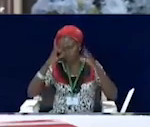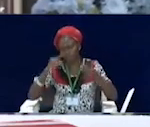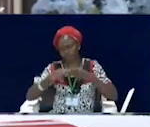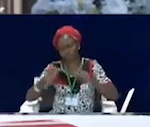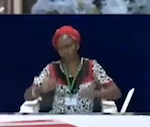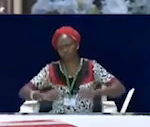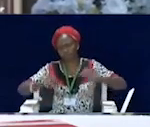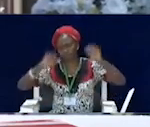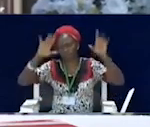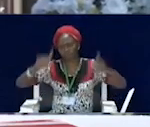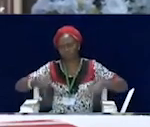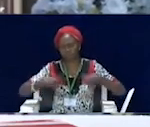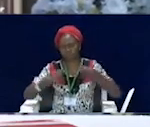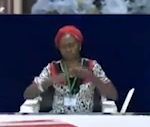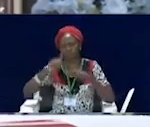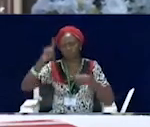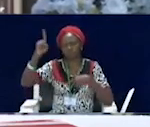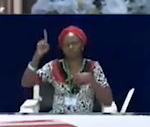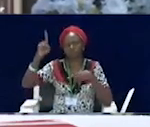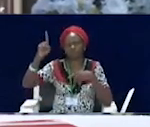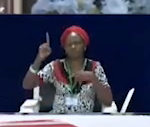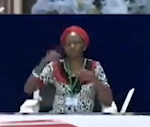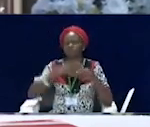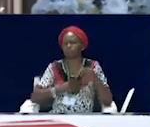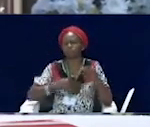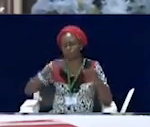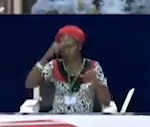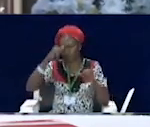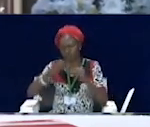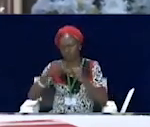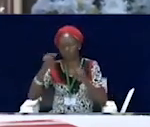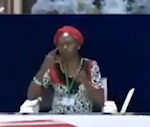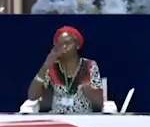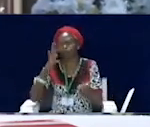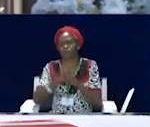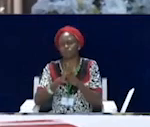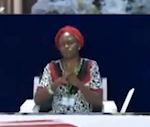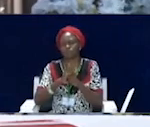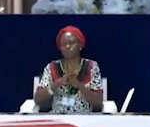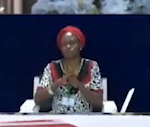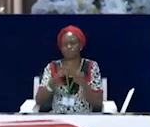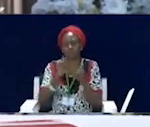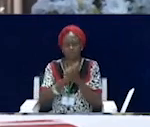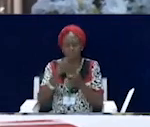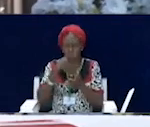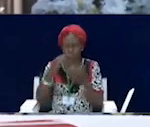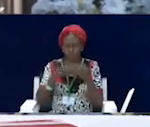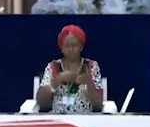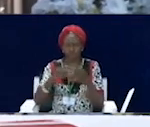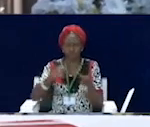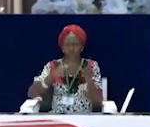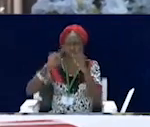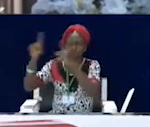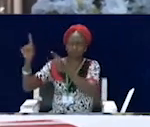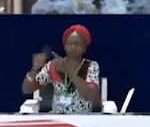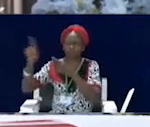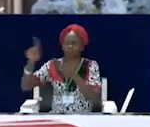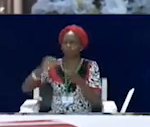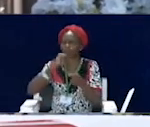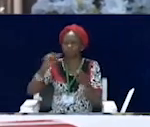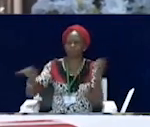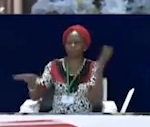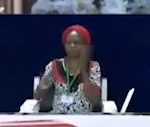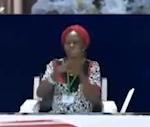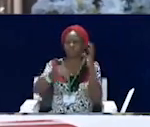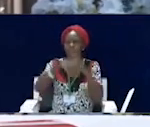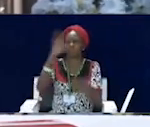their life to you. Please remember your promise that whosoever will come unto you, you will no wise cast